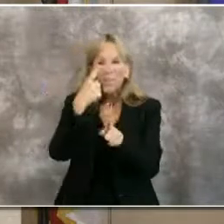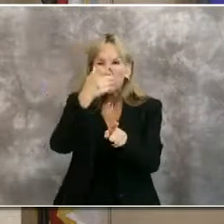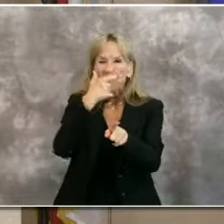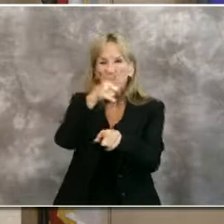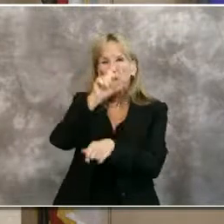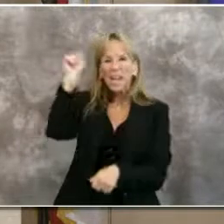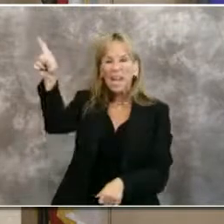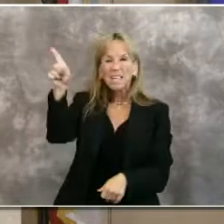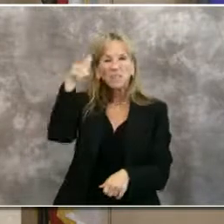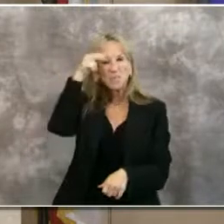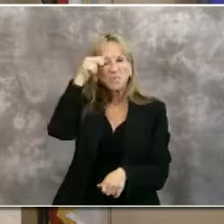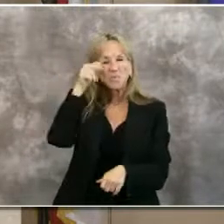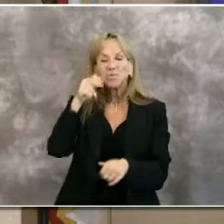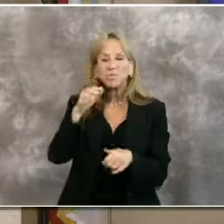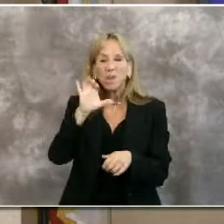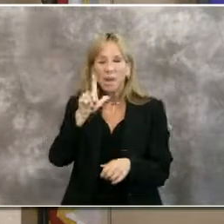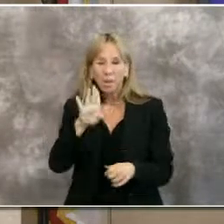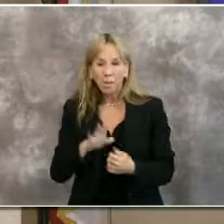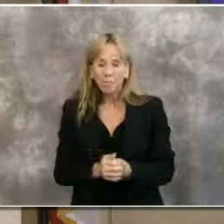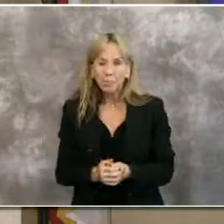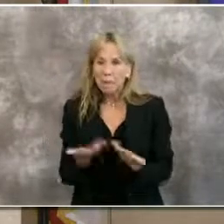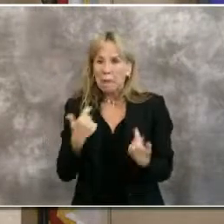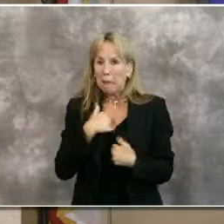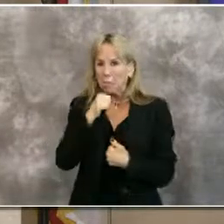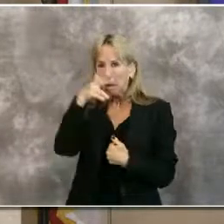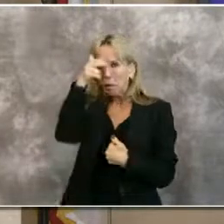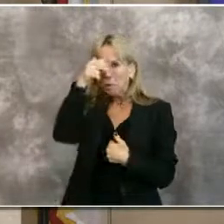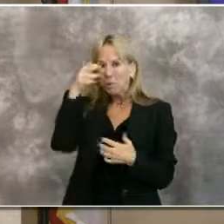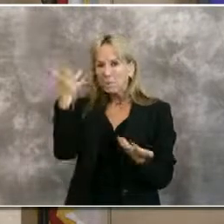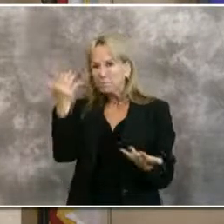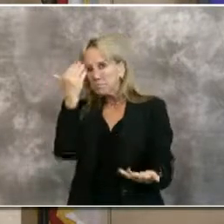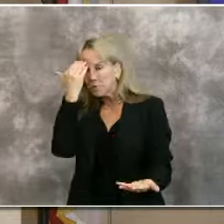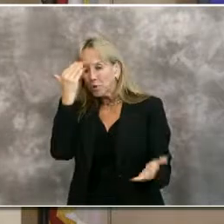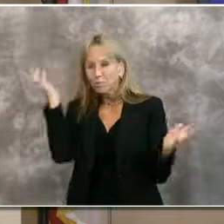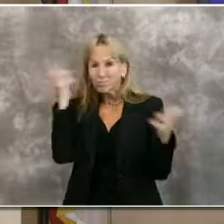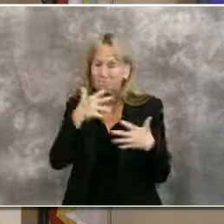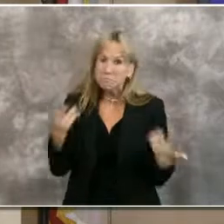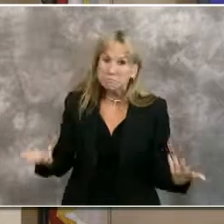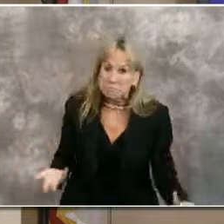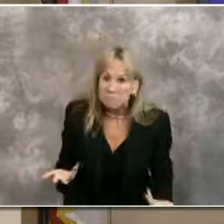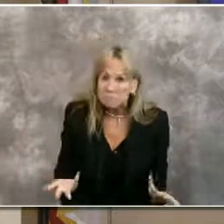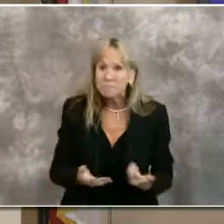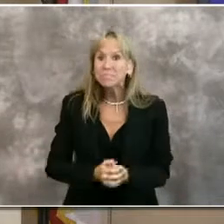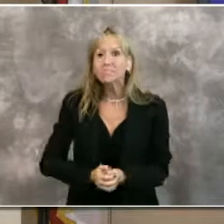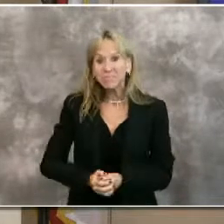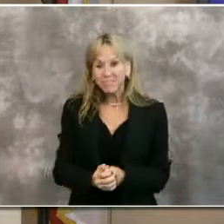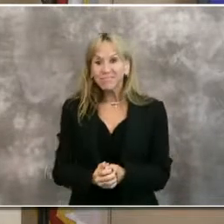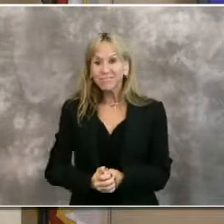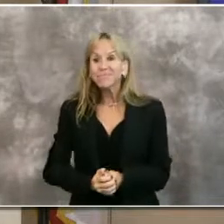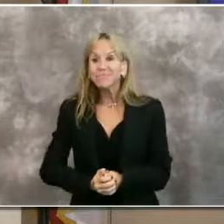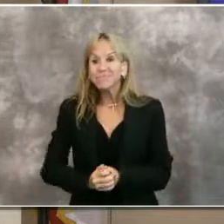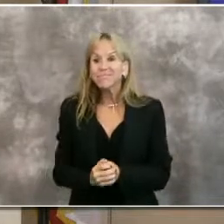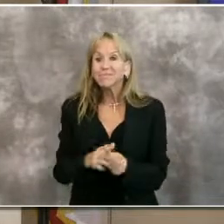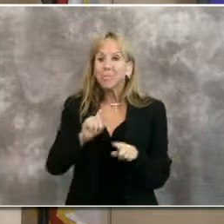Club. I'm a medical person, not a horse person, even though I grew up in Maryland, as you can tell from this.